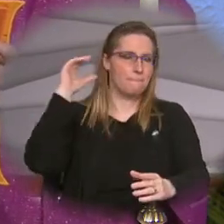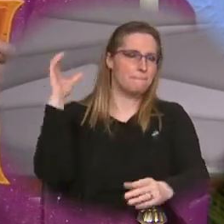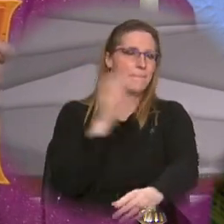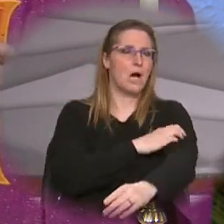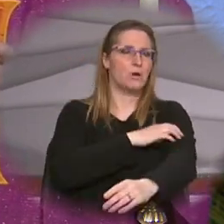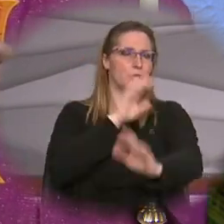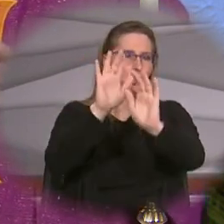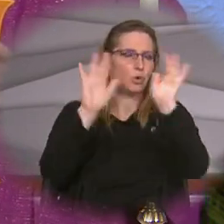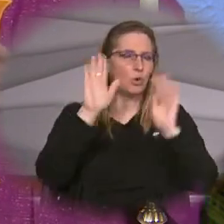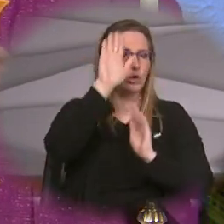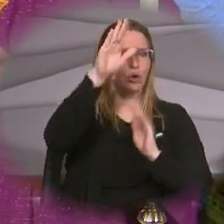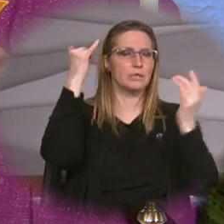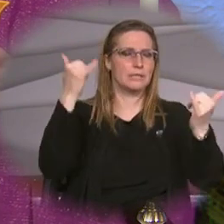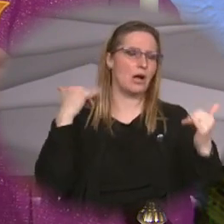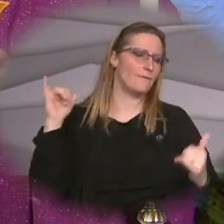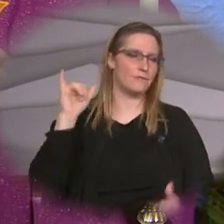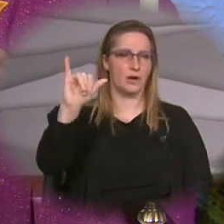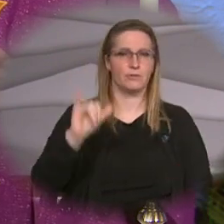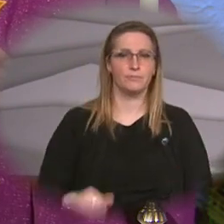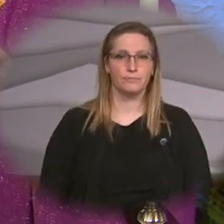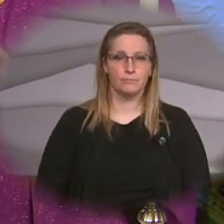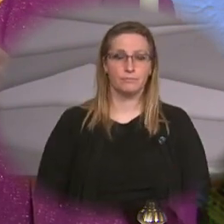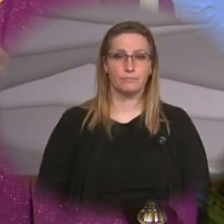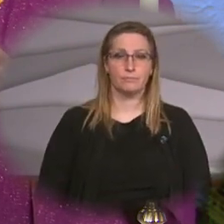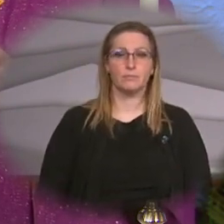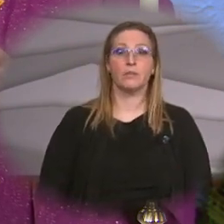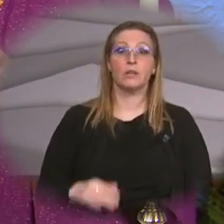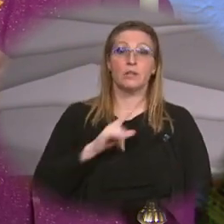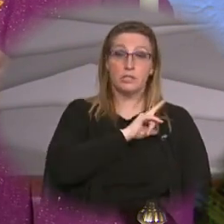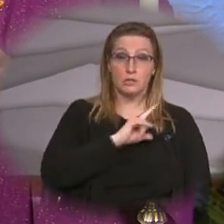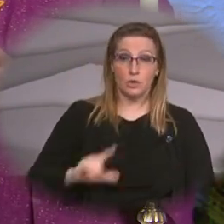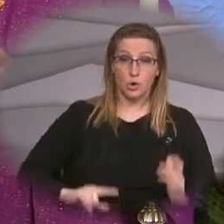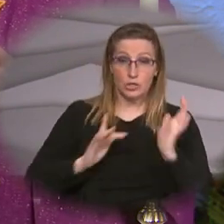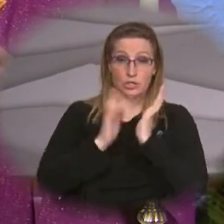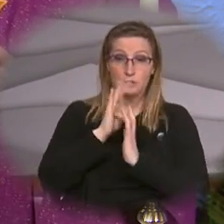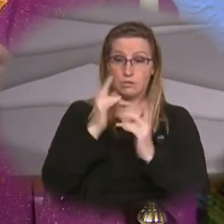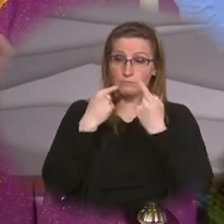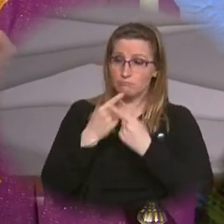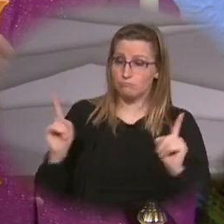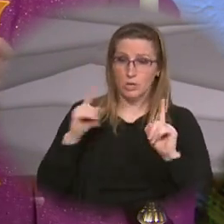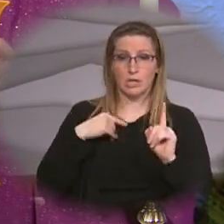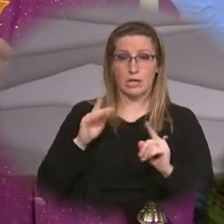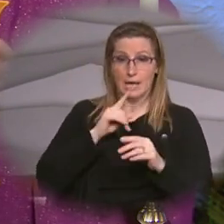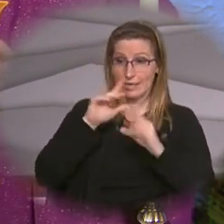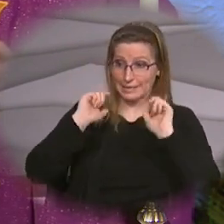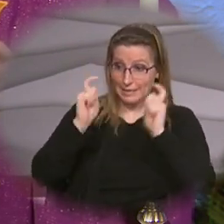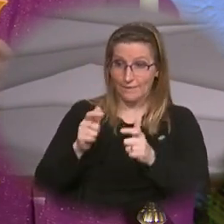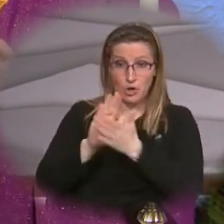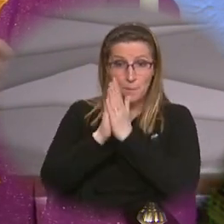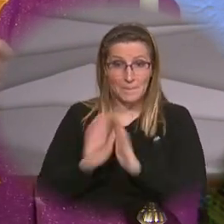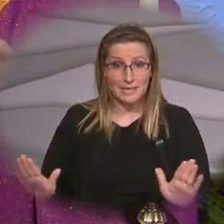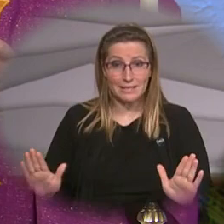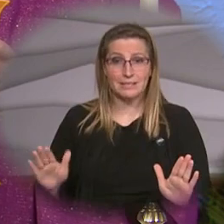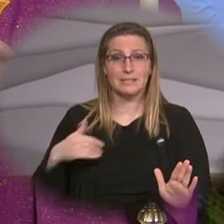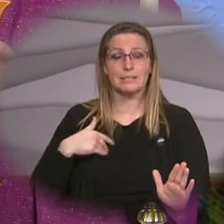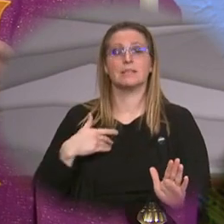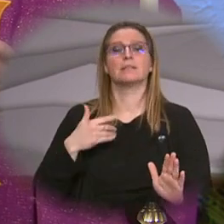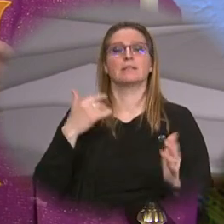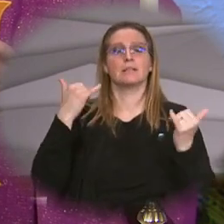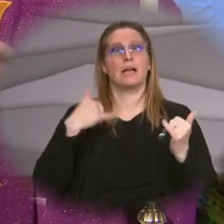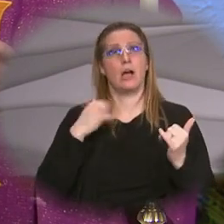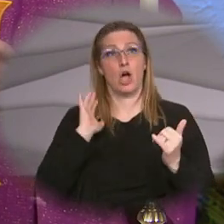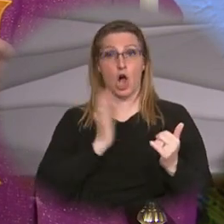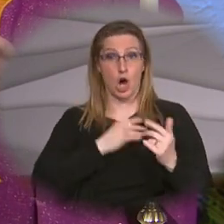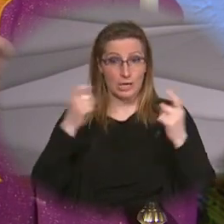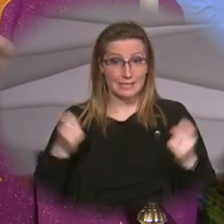glory are yours, now and forever. Lord Jesus Christ, who said to your apostles, Peace I leave you, my peace I give you,